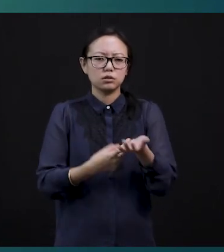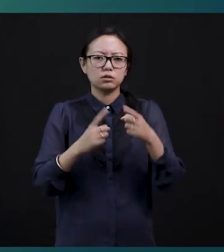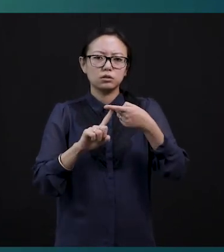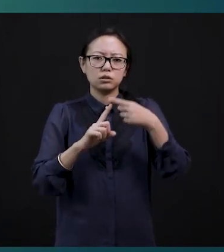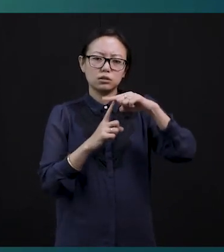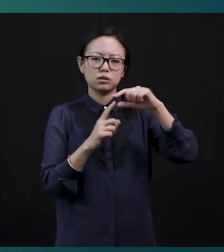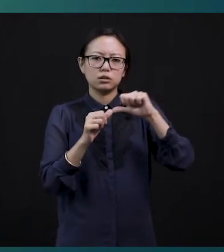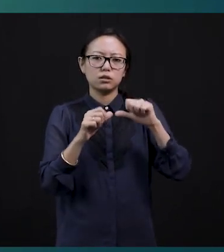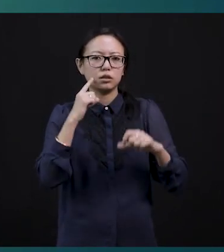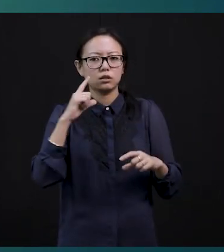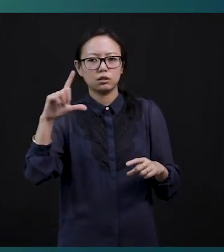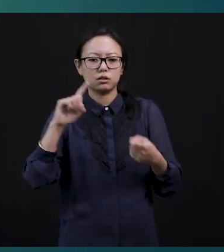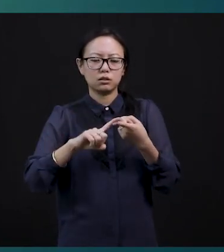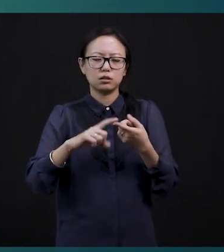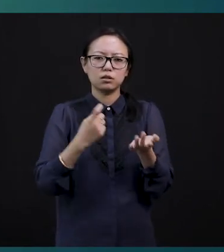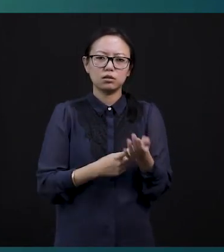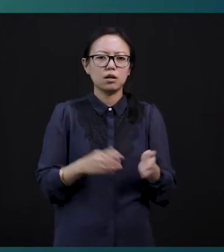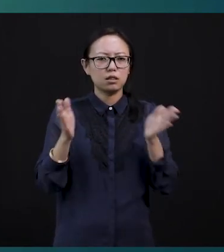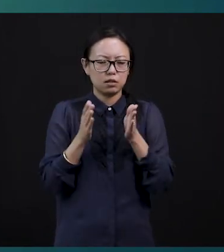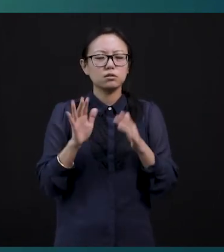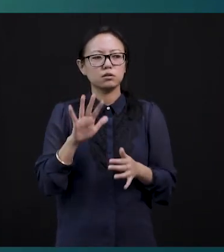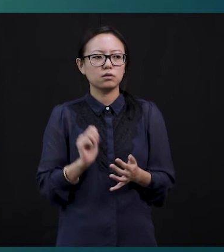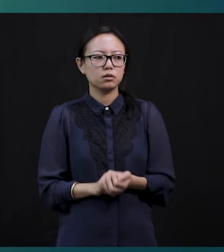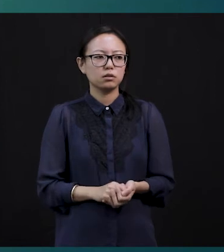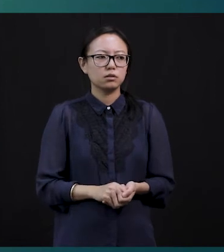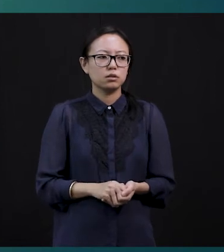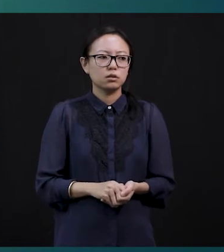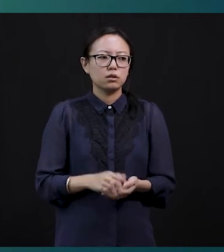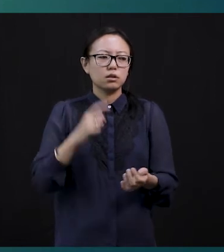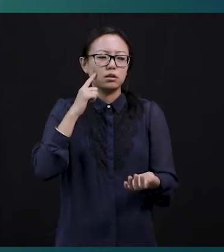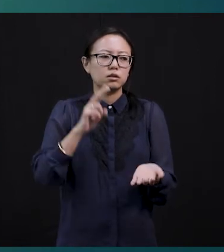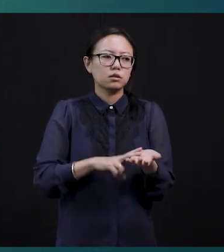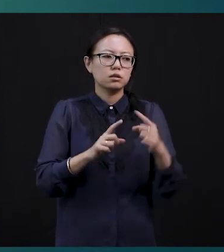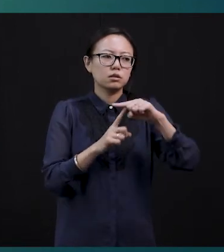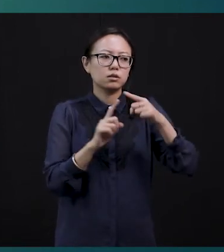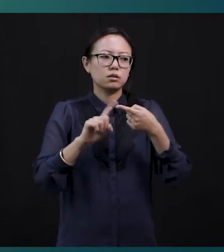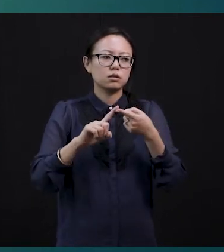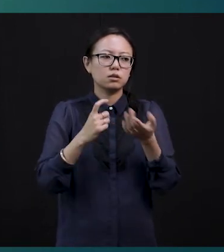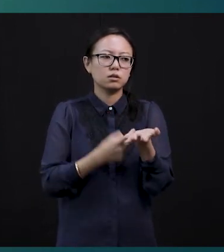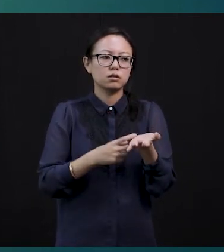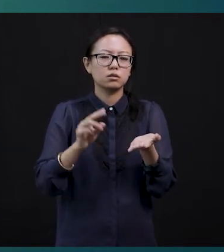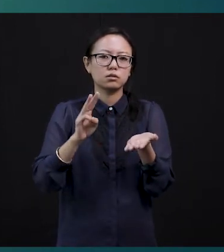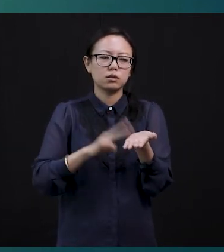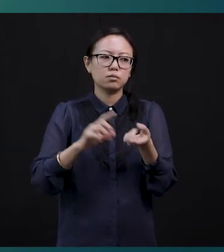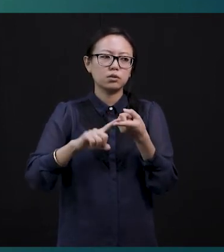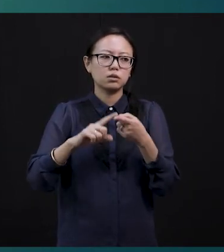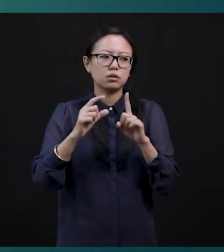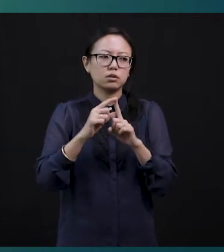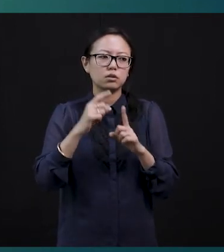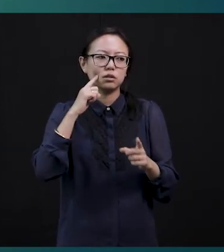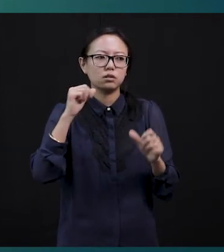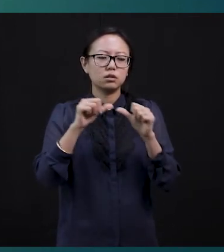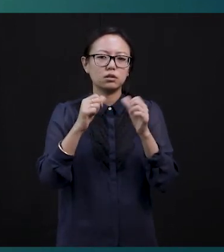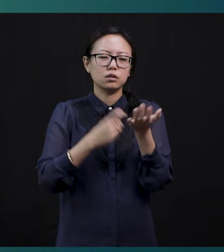an intermediary? Intermediary is somebody who is in the middle, a middleman. So, a market serves as a link between the producer and the consumer.